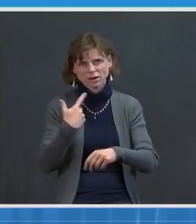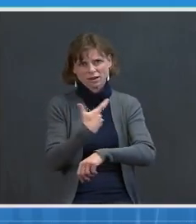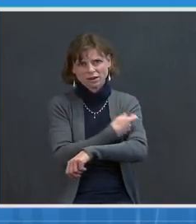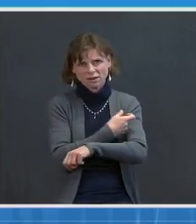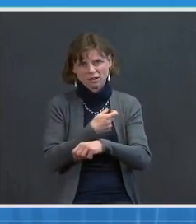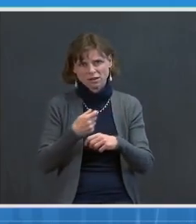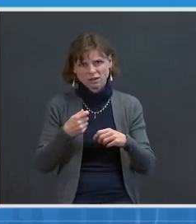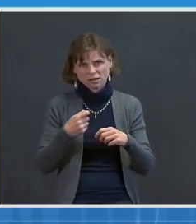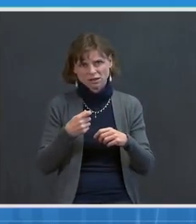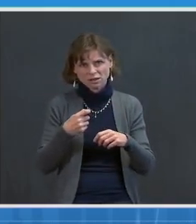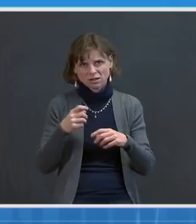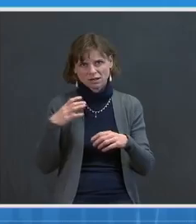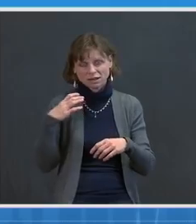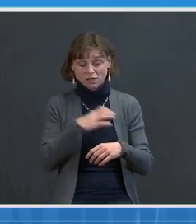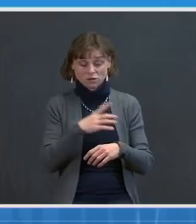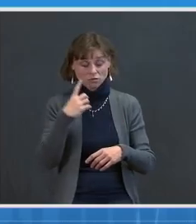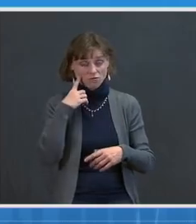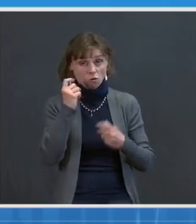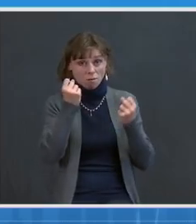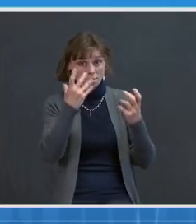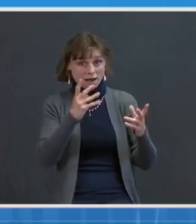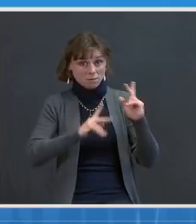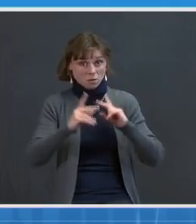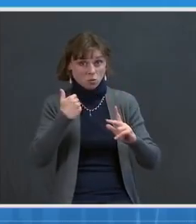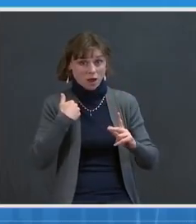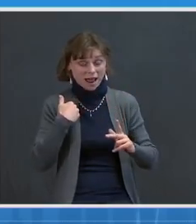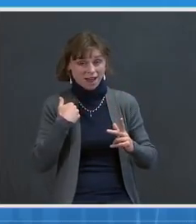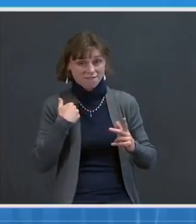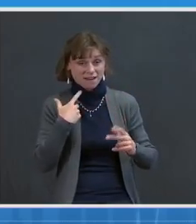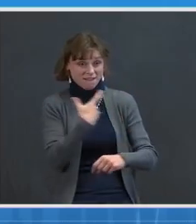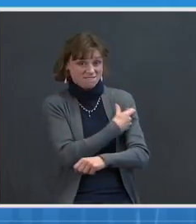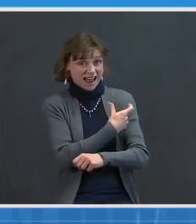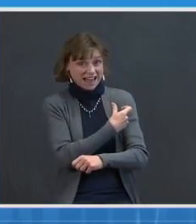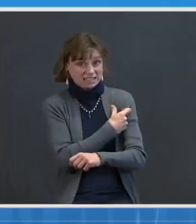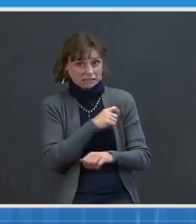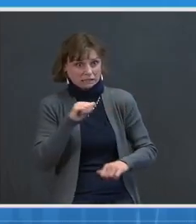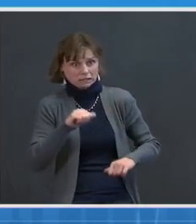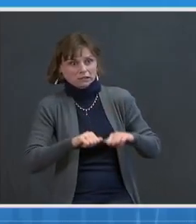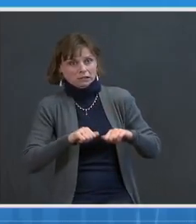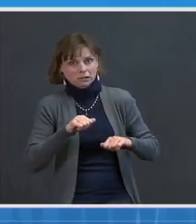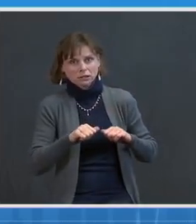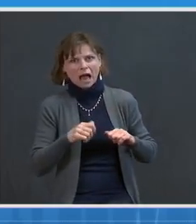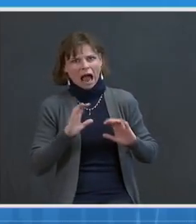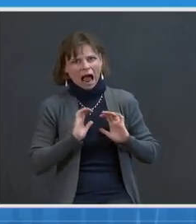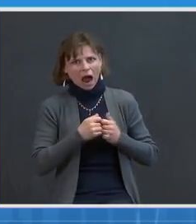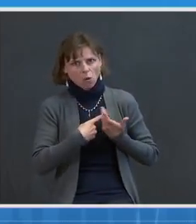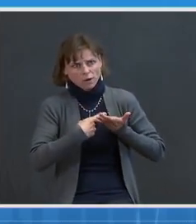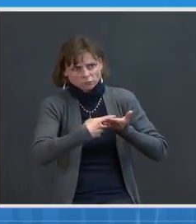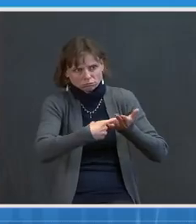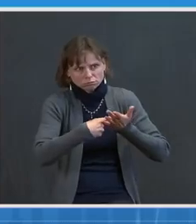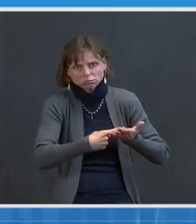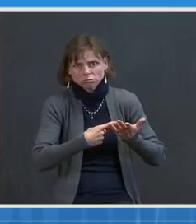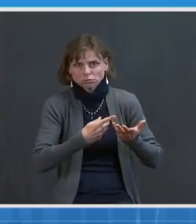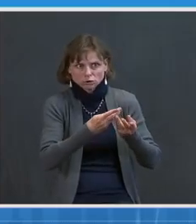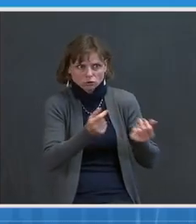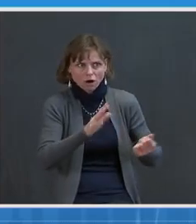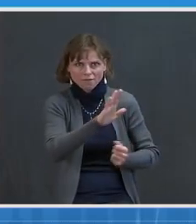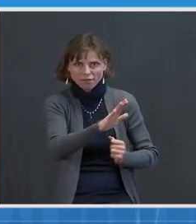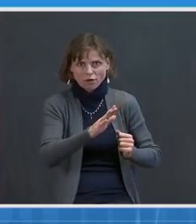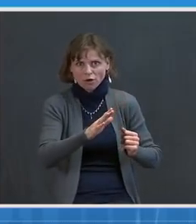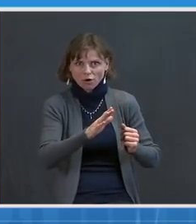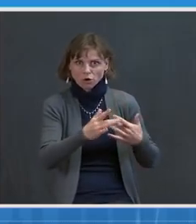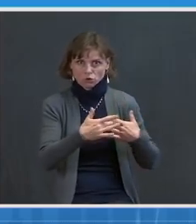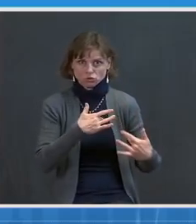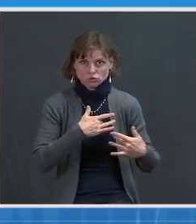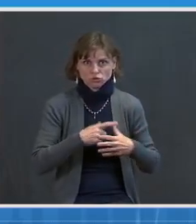in terms of vaccine hesitancy, how can we address those challenges? There's a lot of work going on so that we can actually delay the period